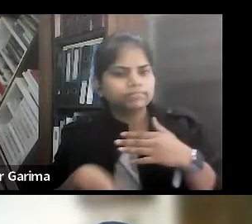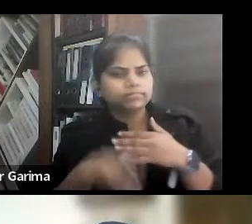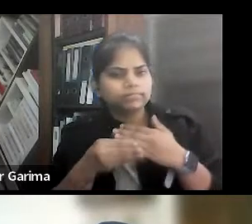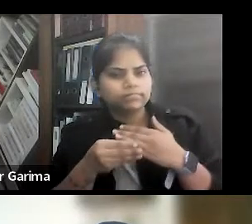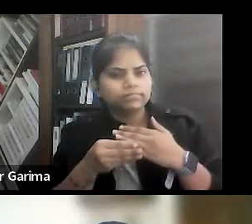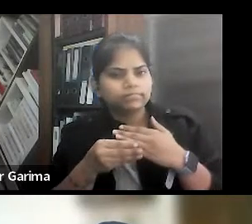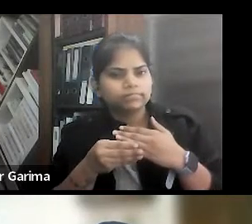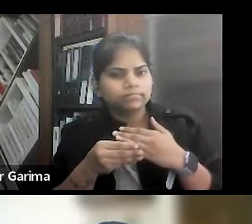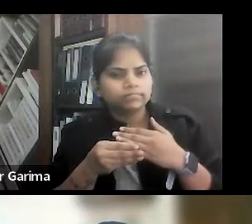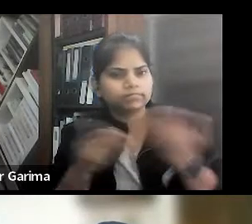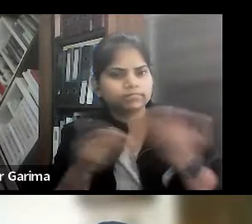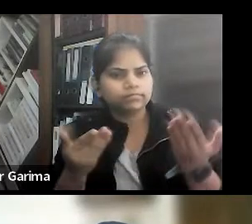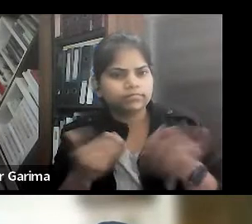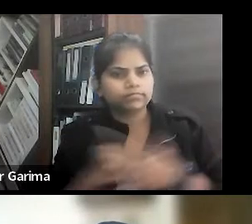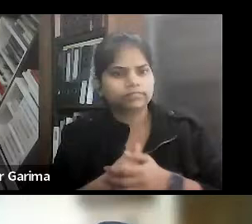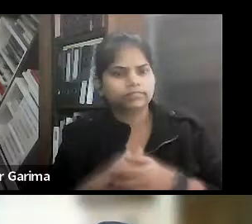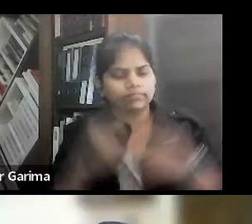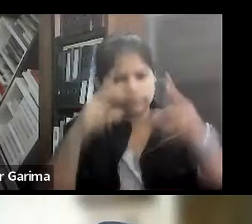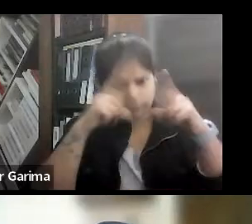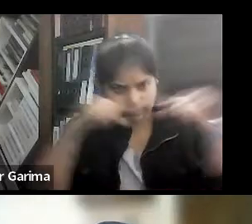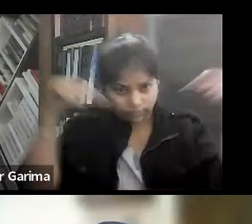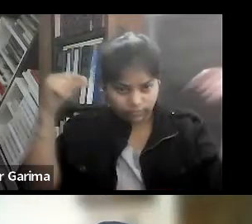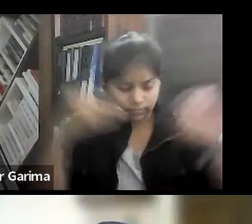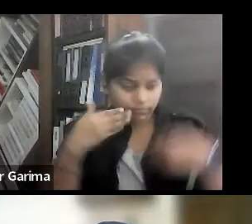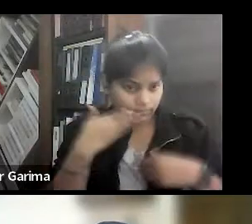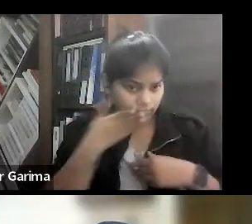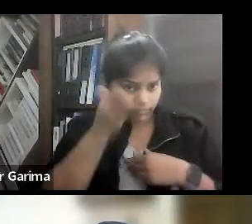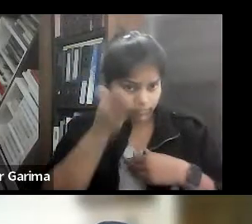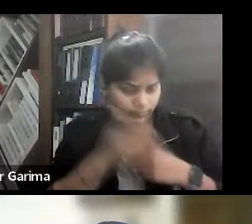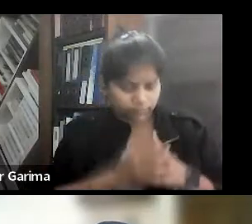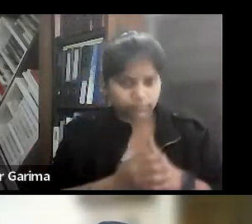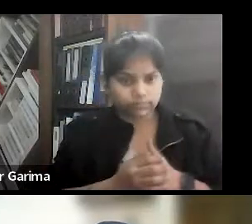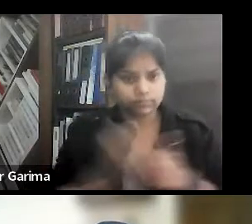the situation in Japan. In Japan, the